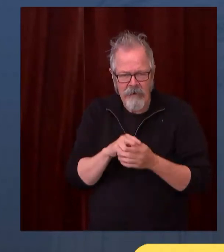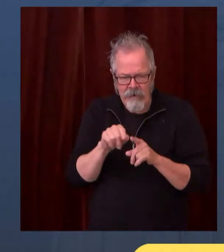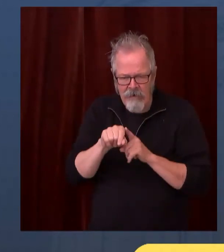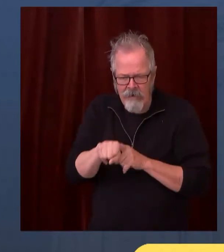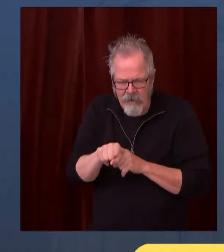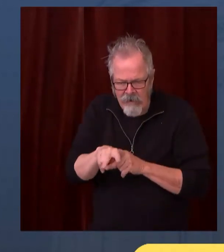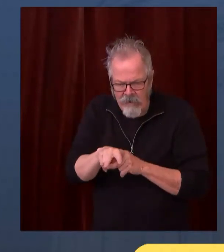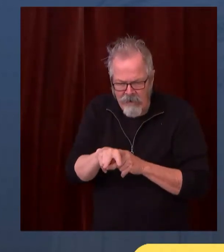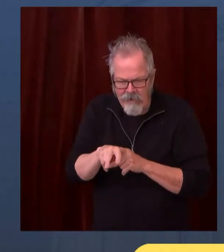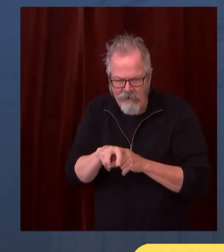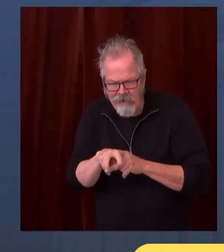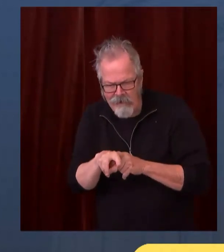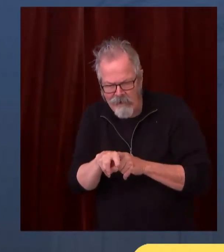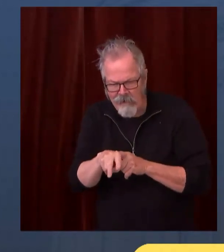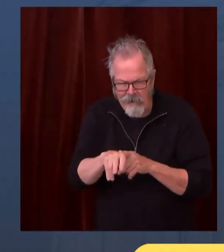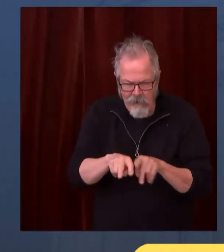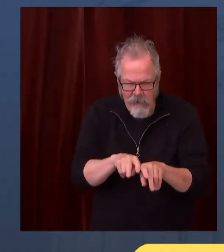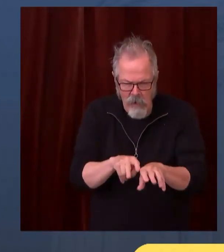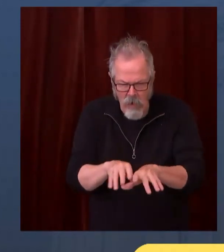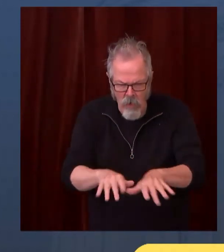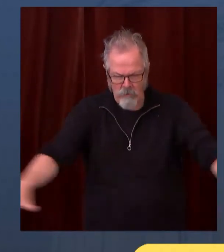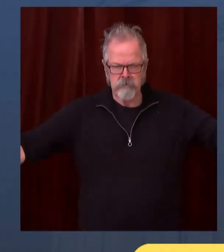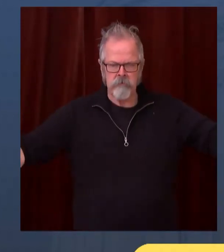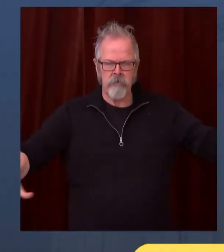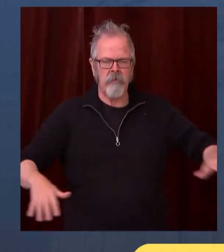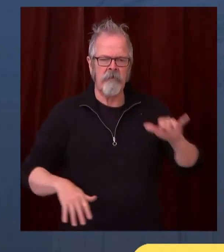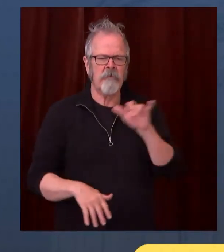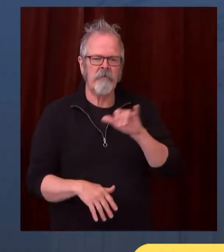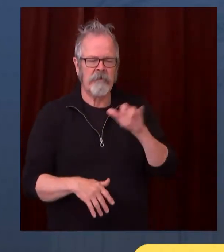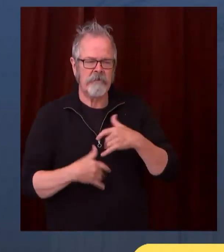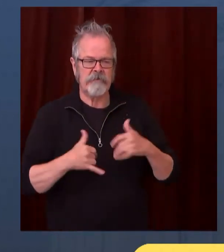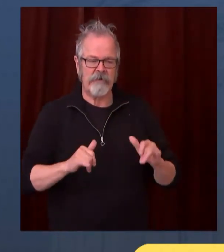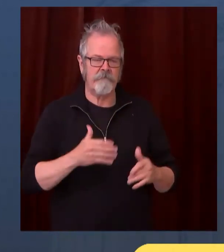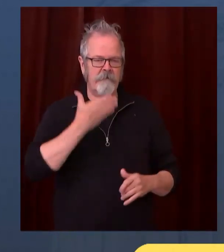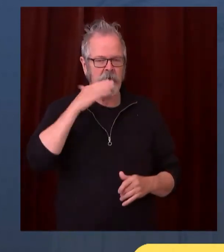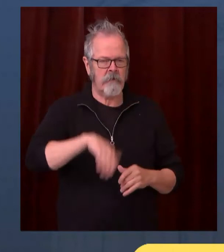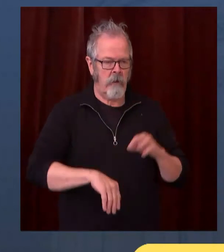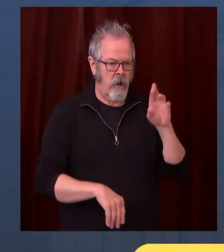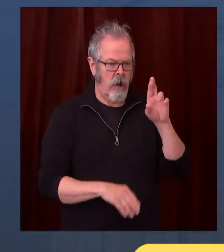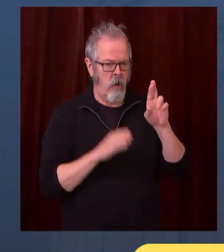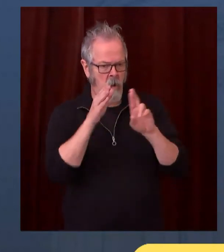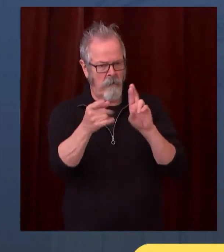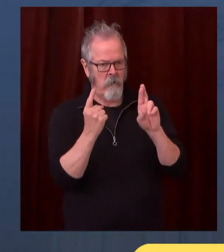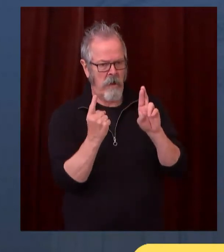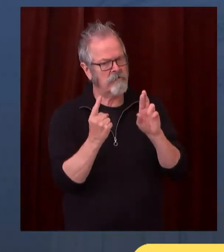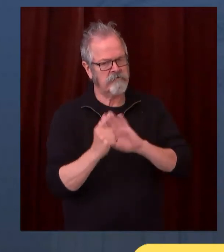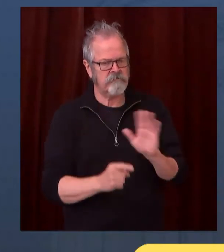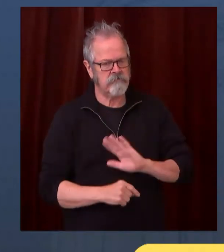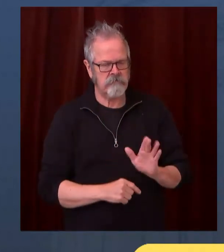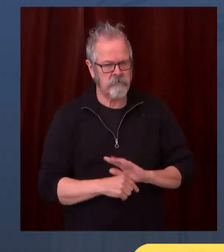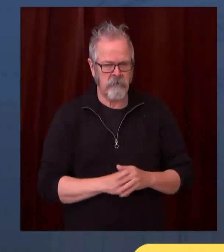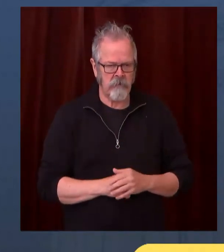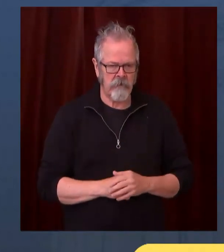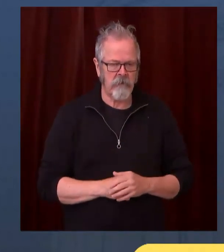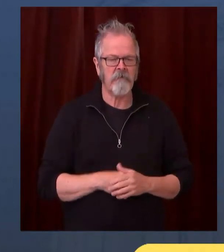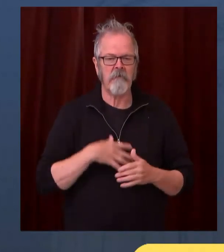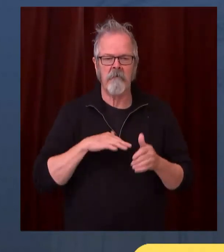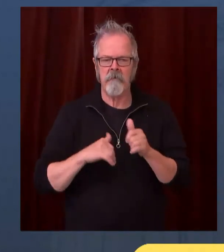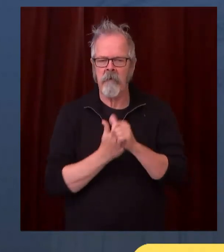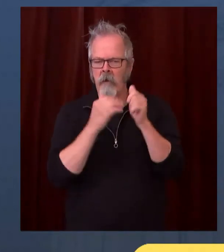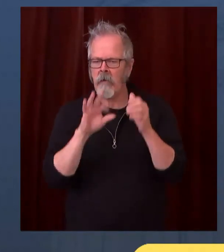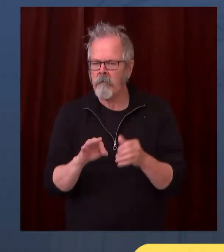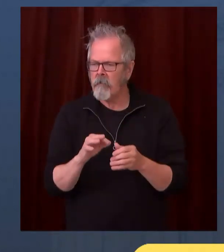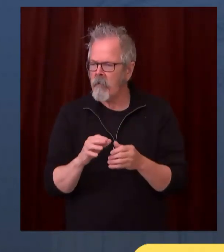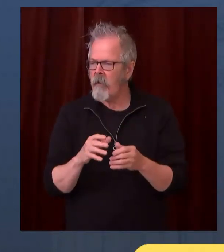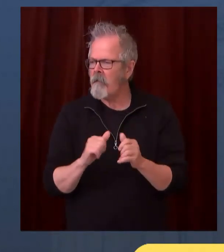Yeah, just briefly on the long-term care spread from staff. Is this because there's a lack of proper